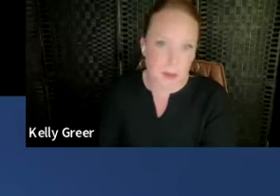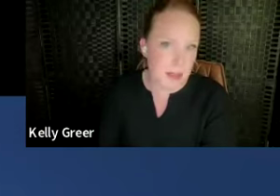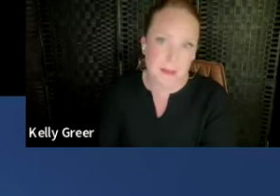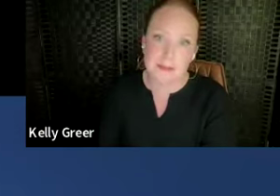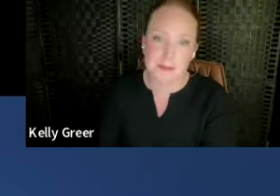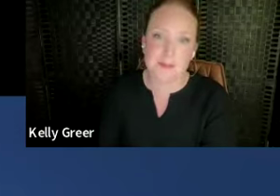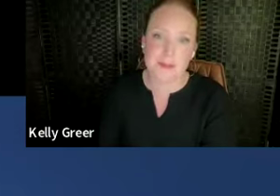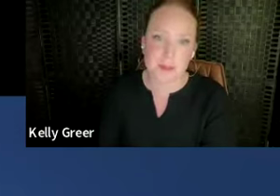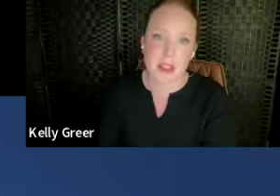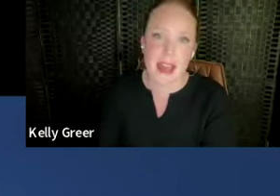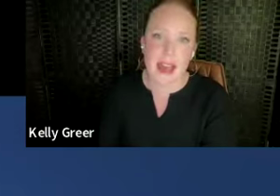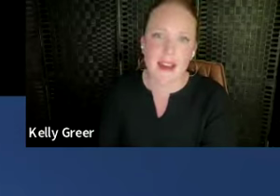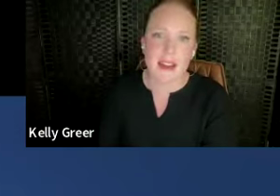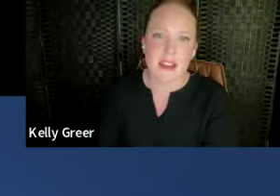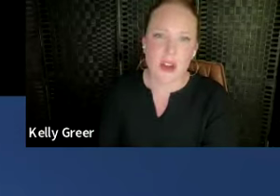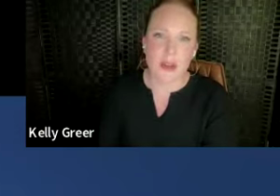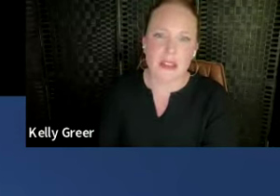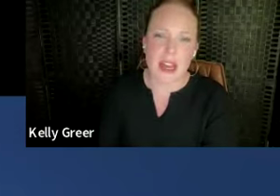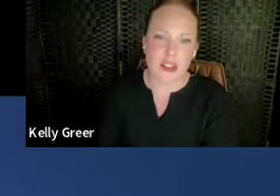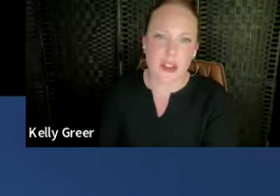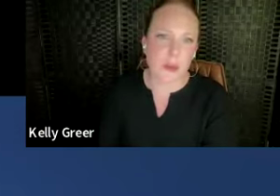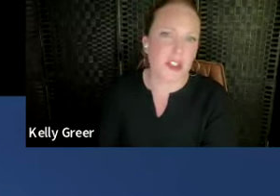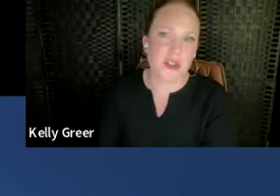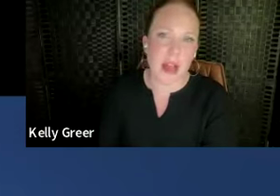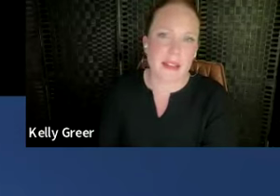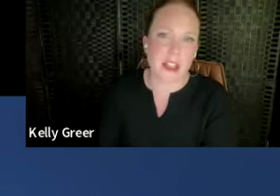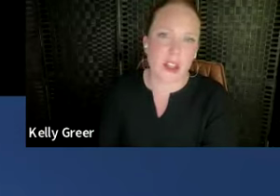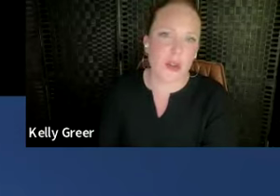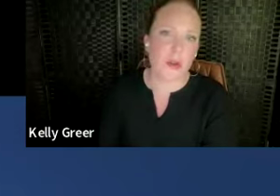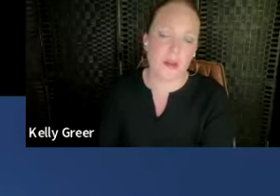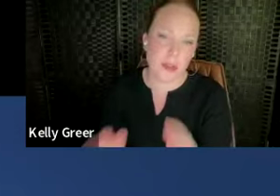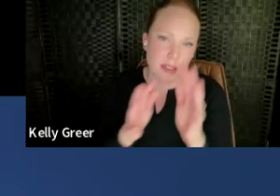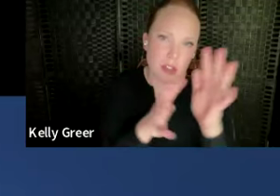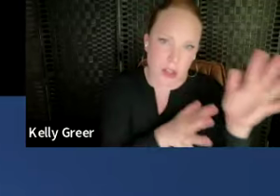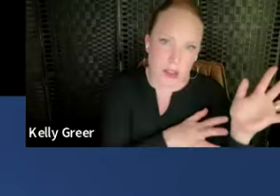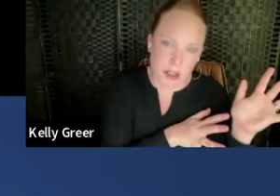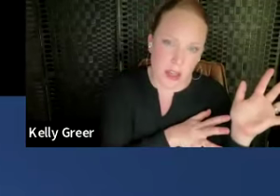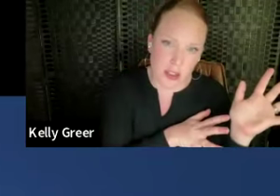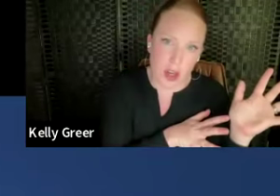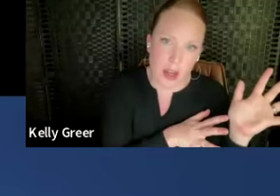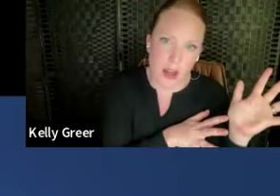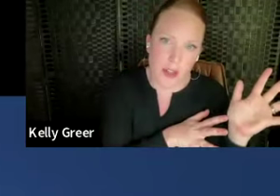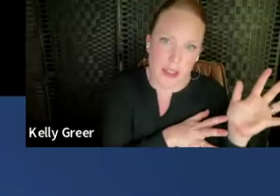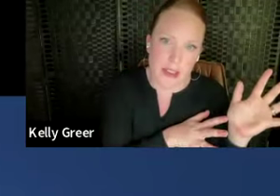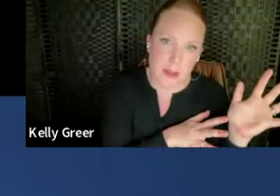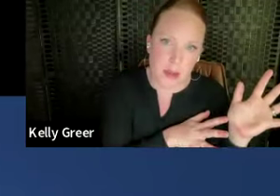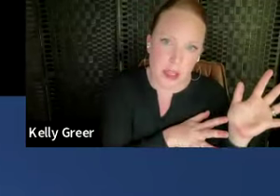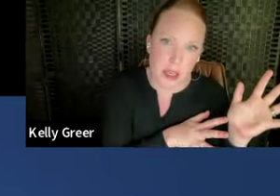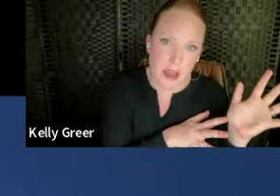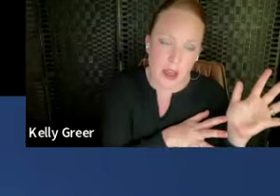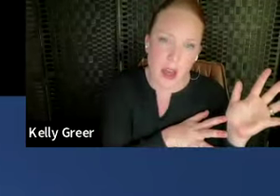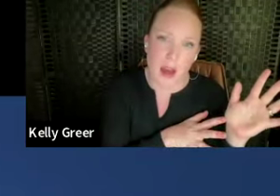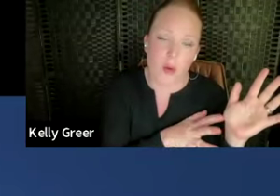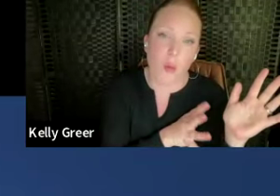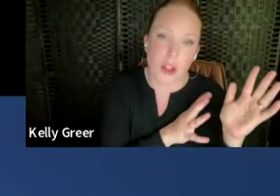on the loop. Mm-hmm. Yeah. So it's actually, we're just asking you, it does touch on other